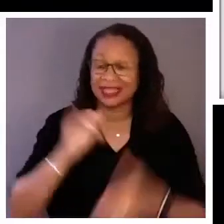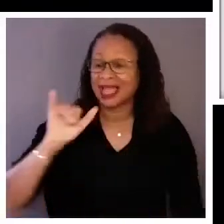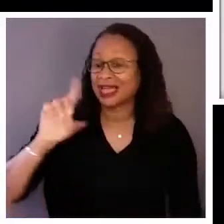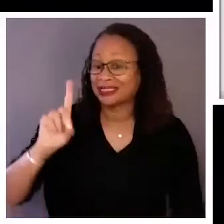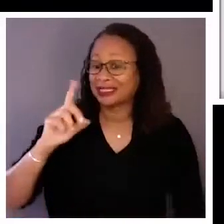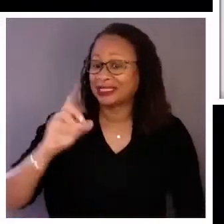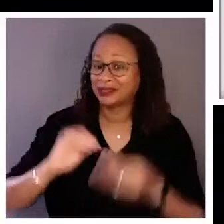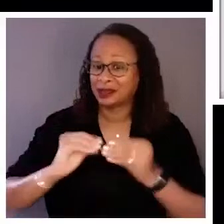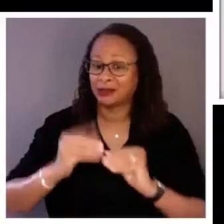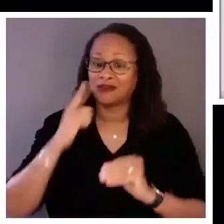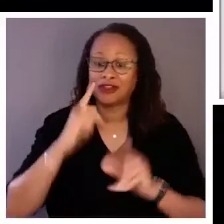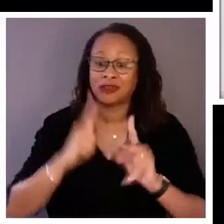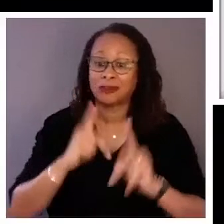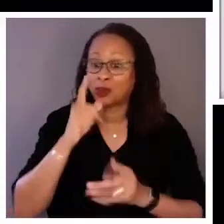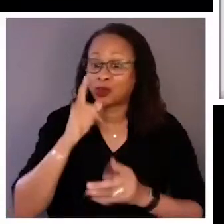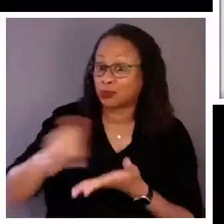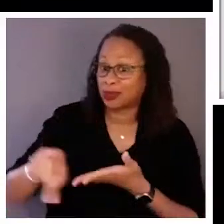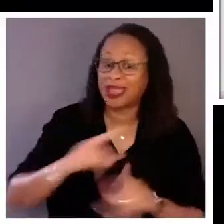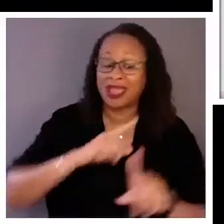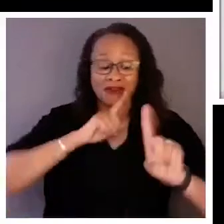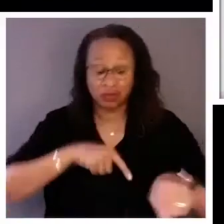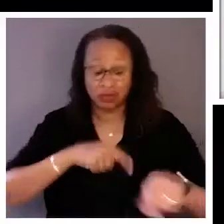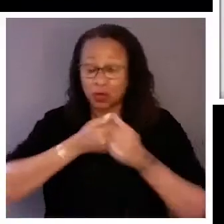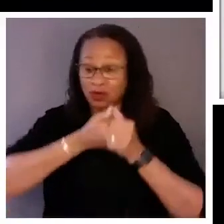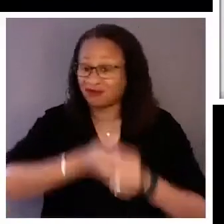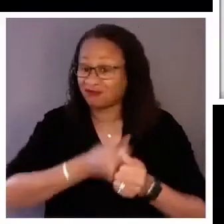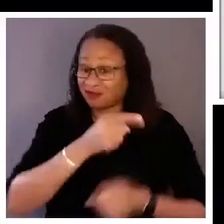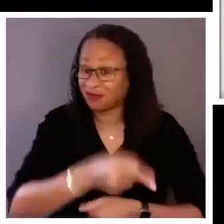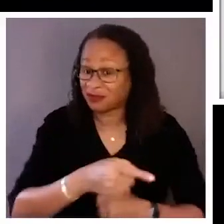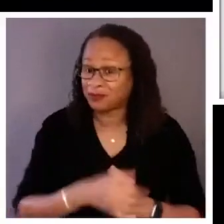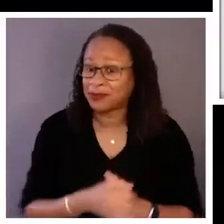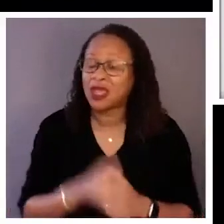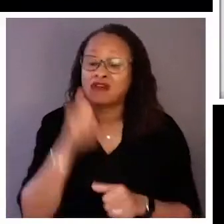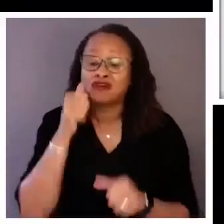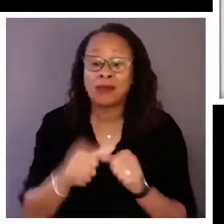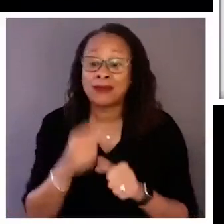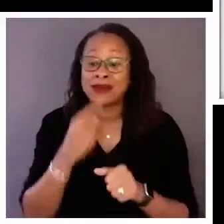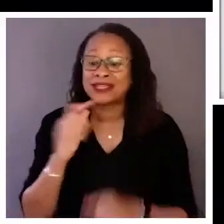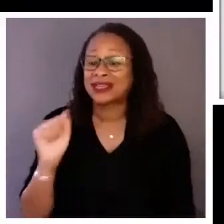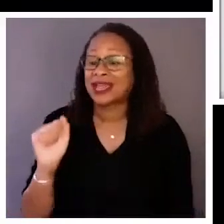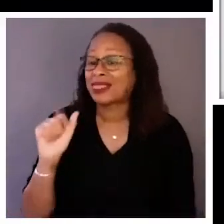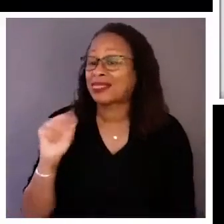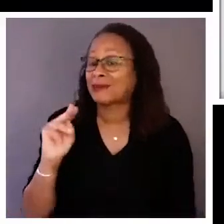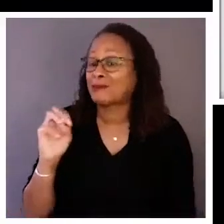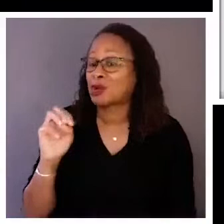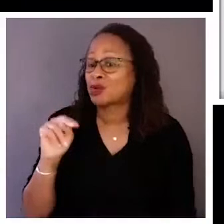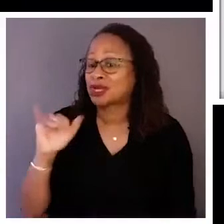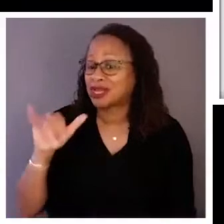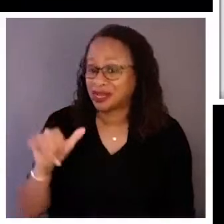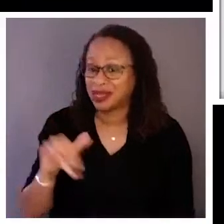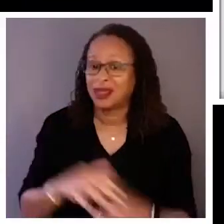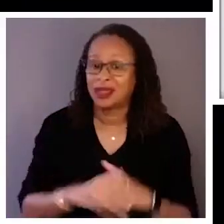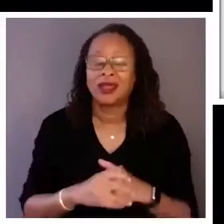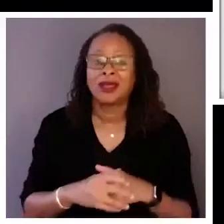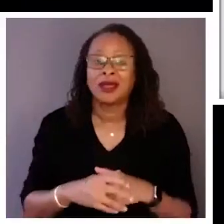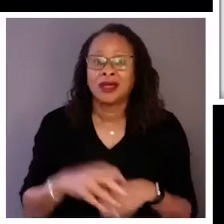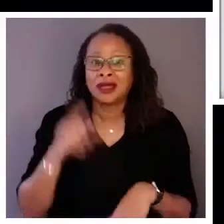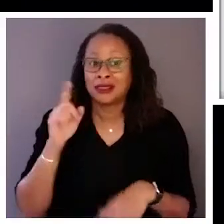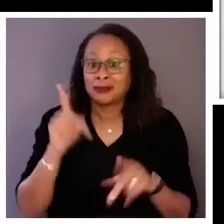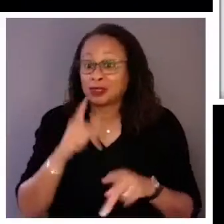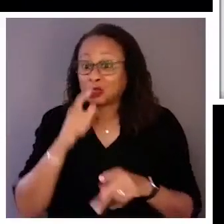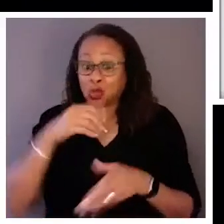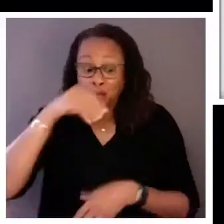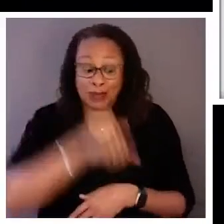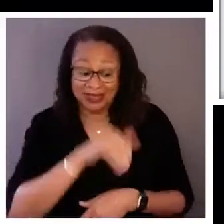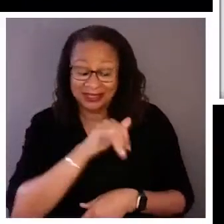you pay and report that accordingly. Remember I said alimony was taxable? Well, the person who pays it gets to deduct it. So